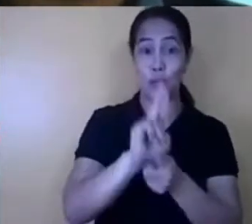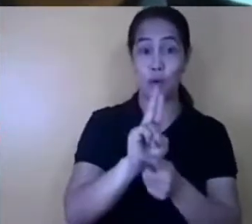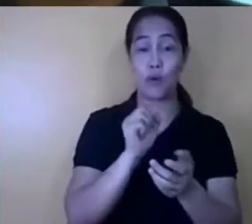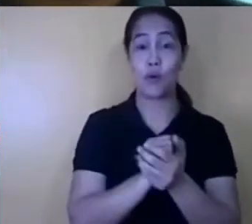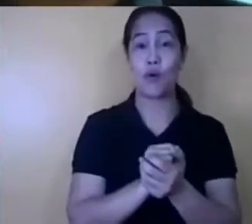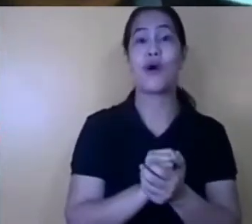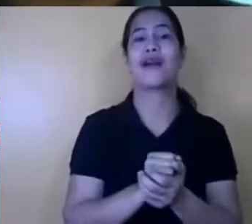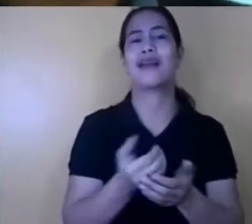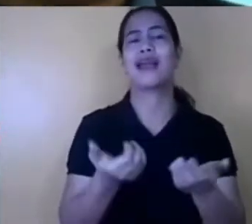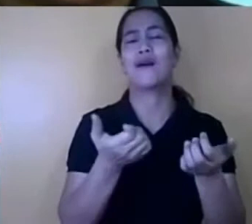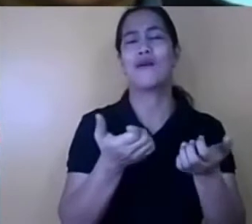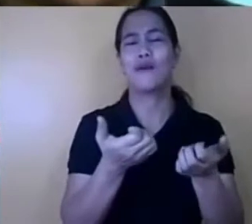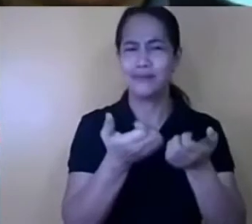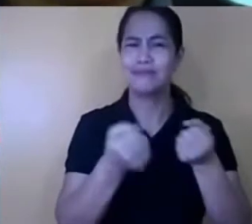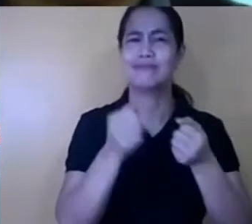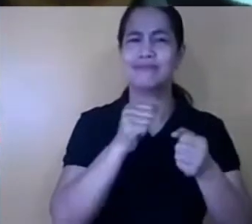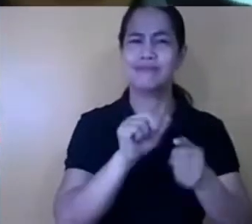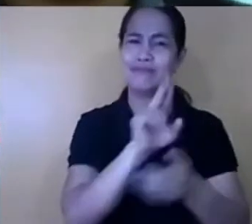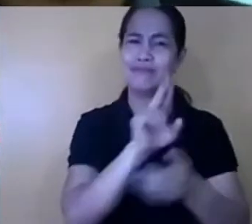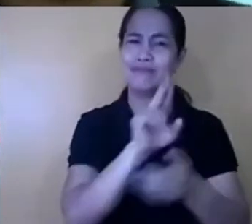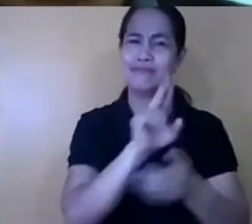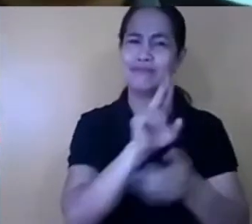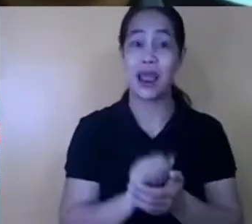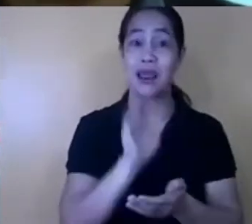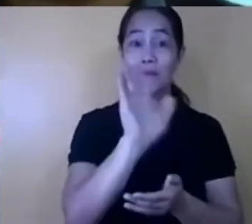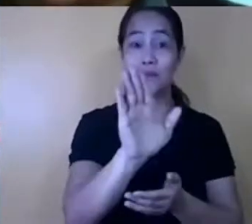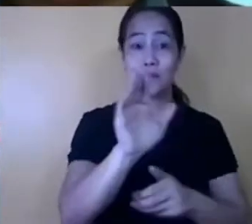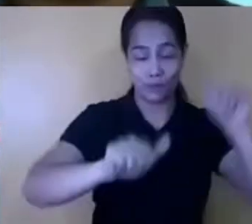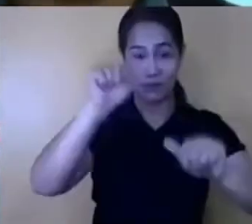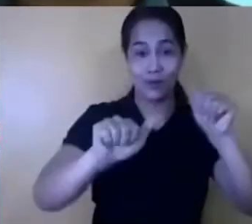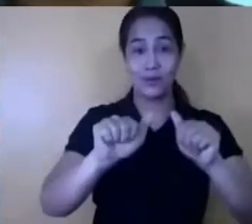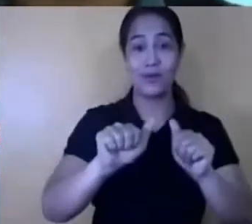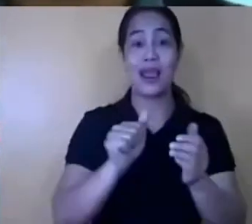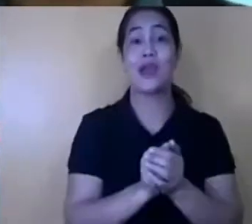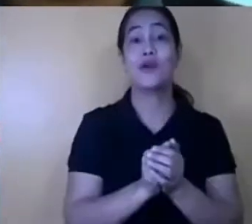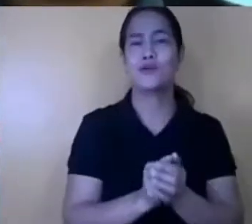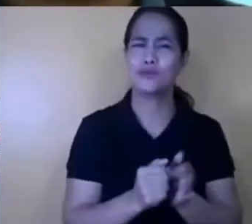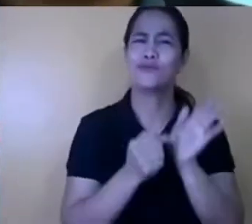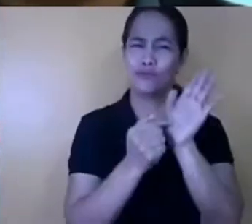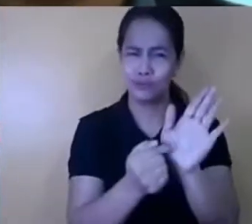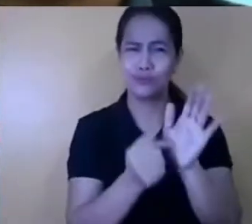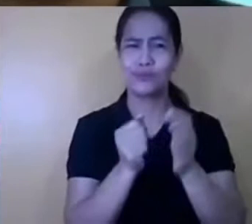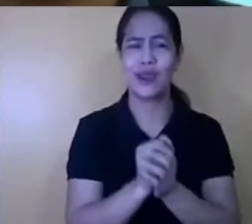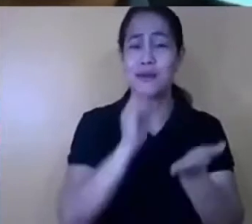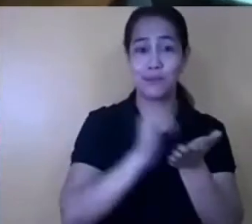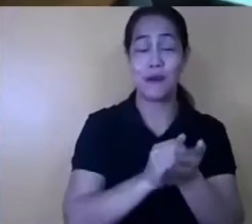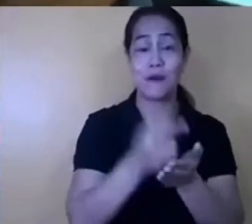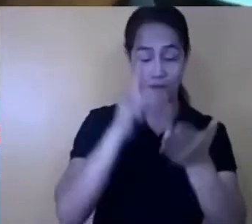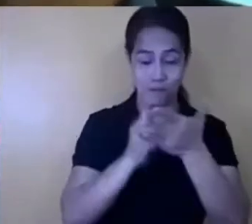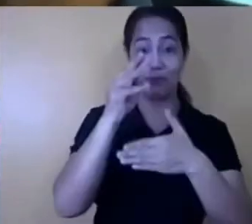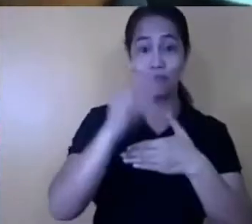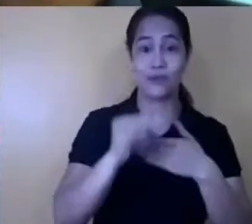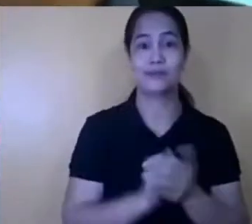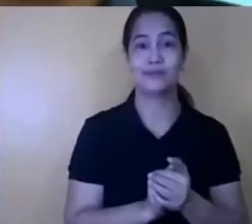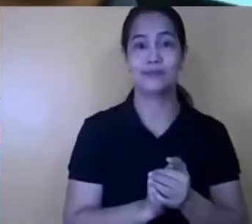enhancement, utilizing your assessment data to modify your teaching and learning practices or programs. You get